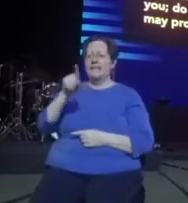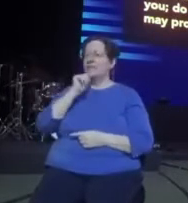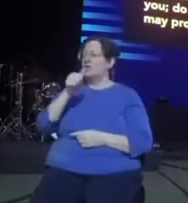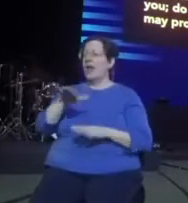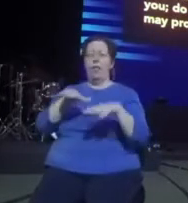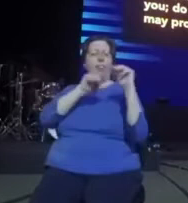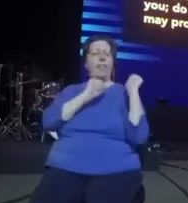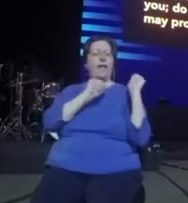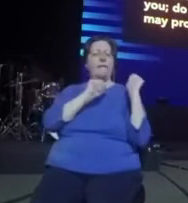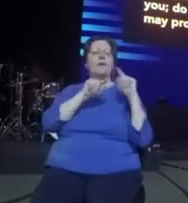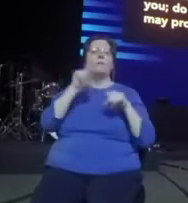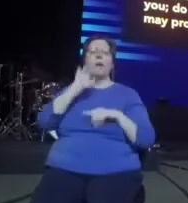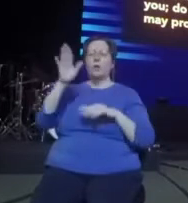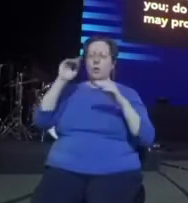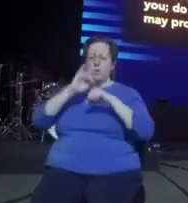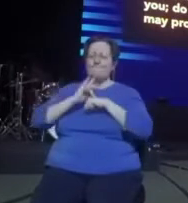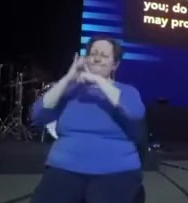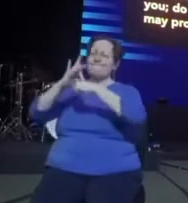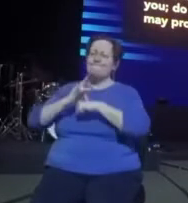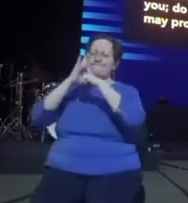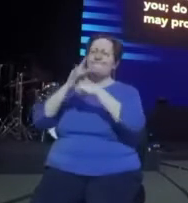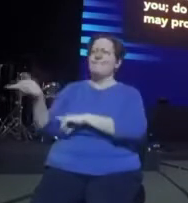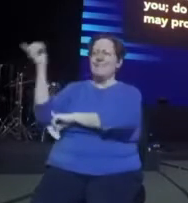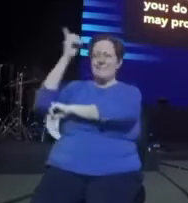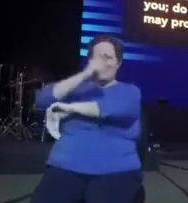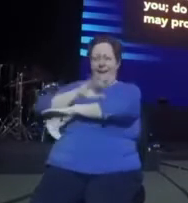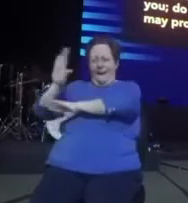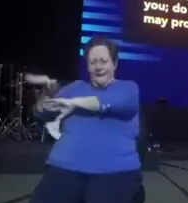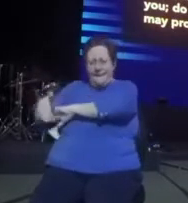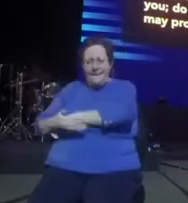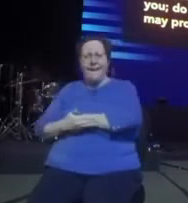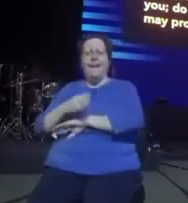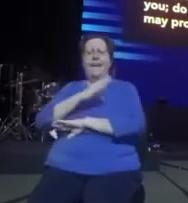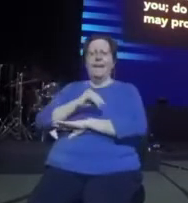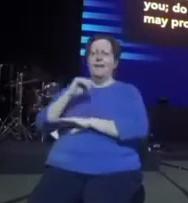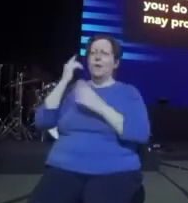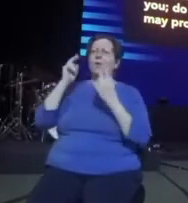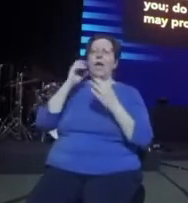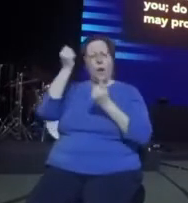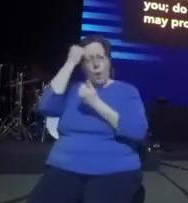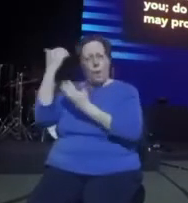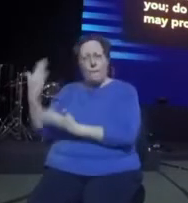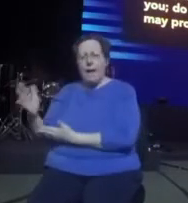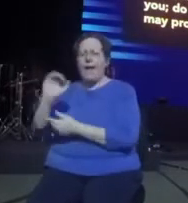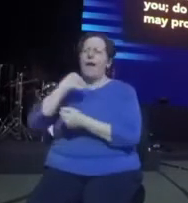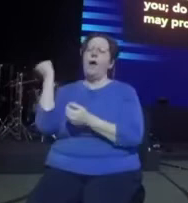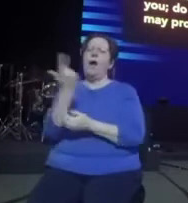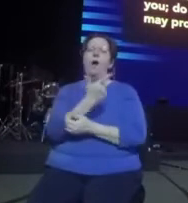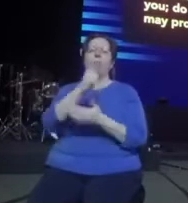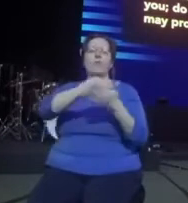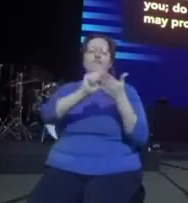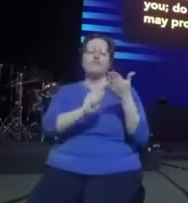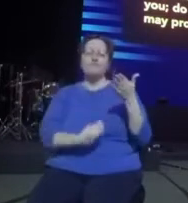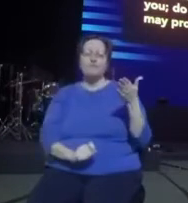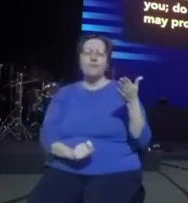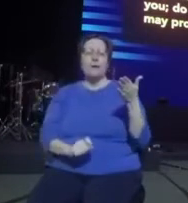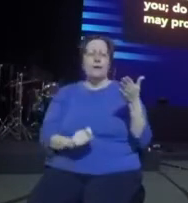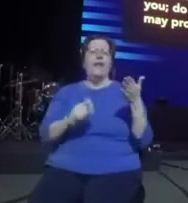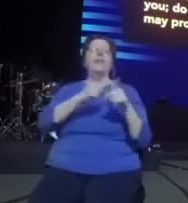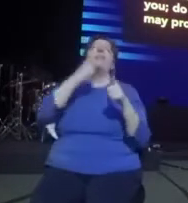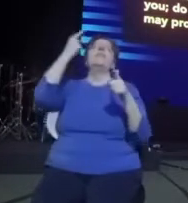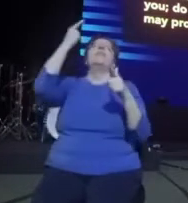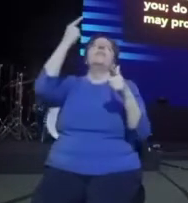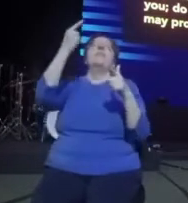your mouth, but you shall meditate in day and night, and you shall observe it to do according to all that is written in it. For